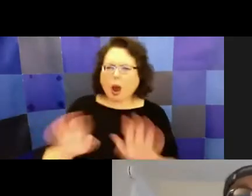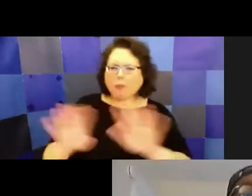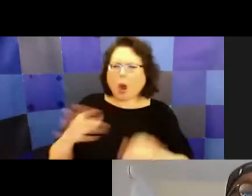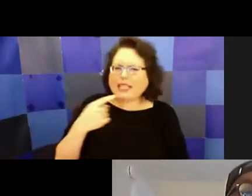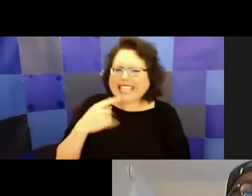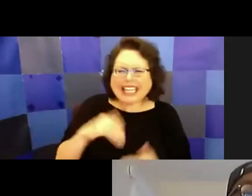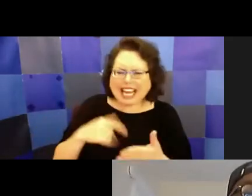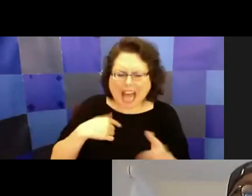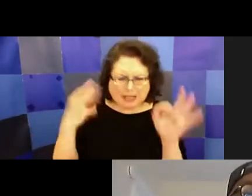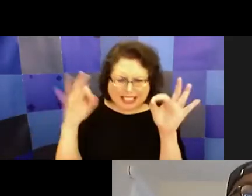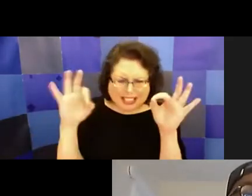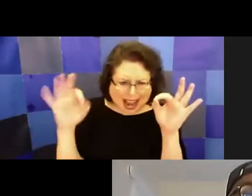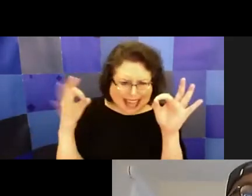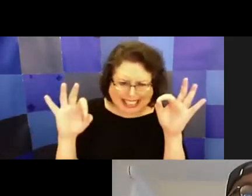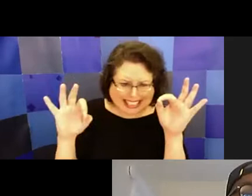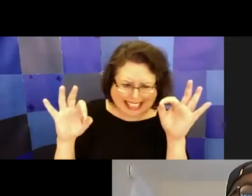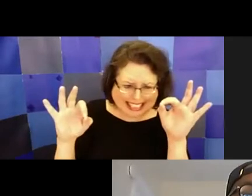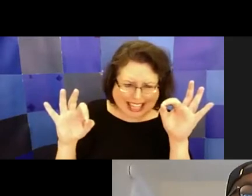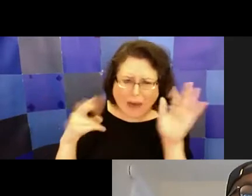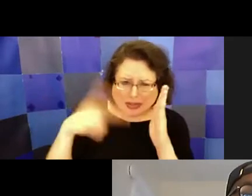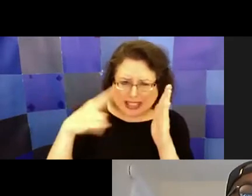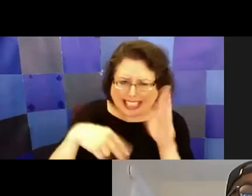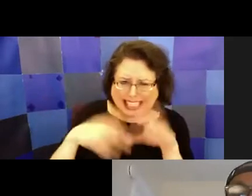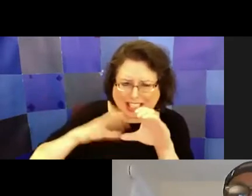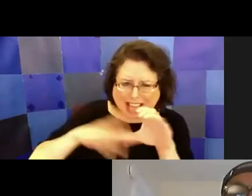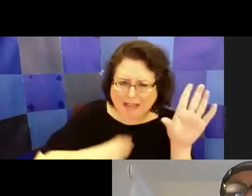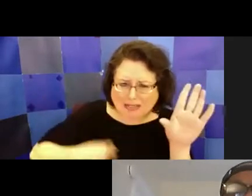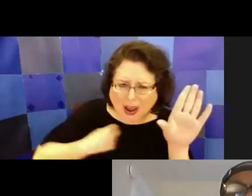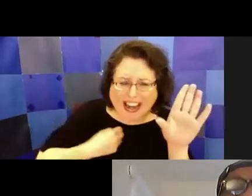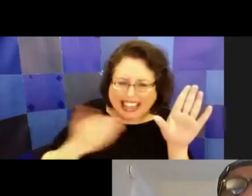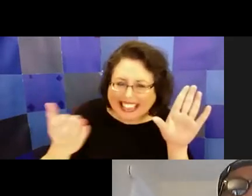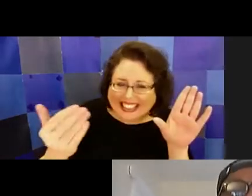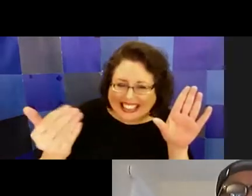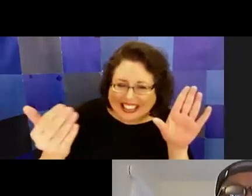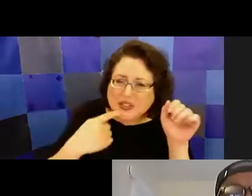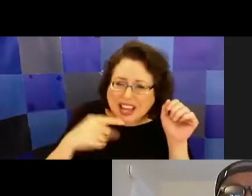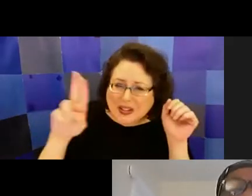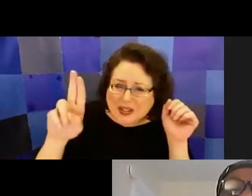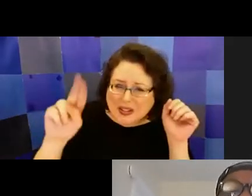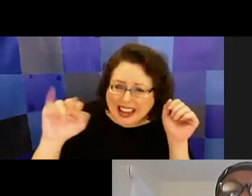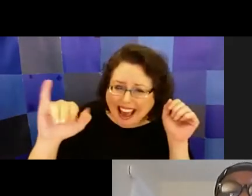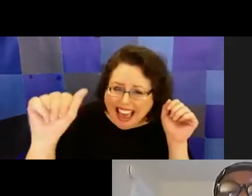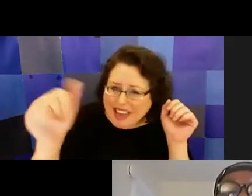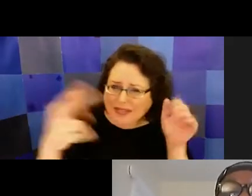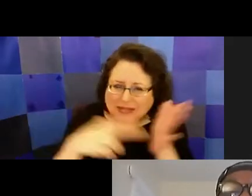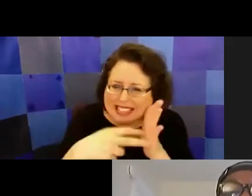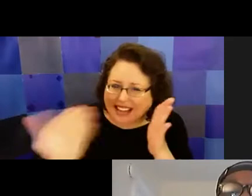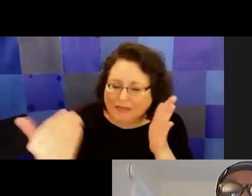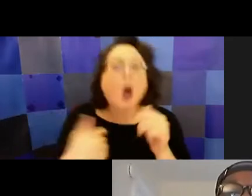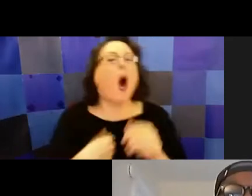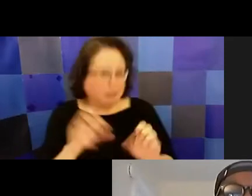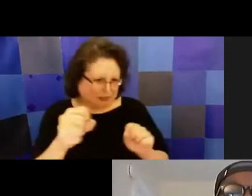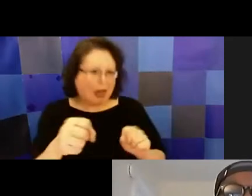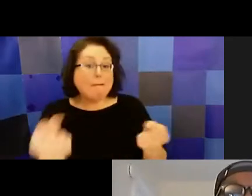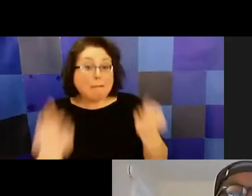got distracted reading the chat. Oh, no problem. You asked me about the UNIA? Yeah, so many of the